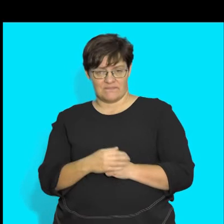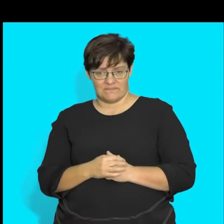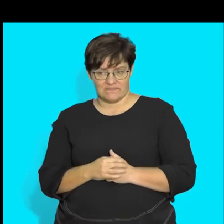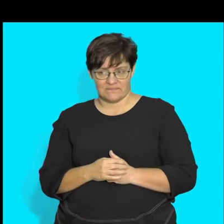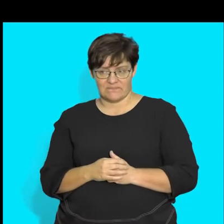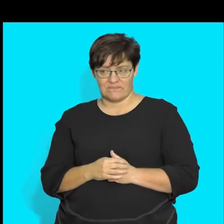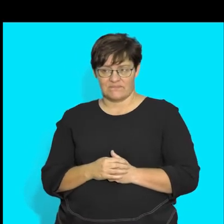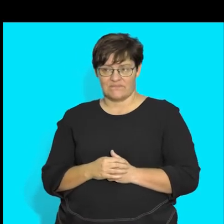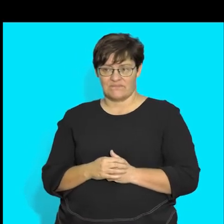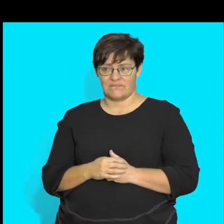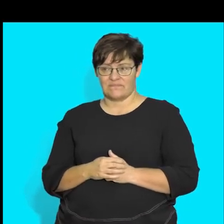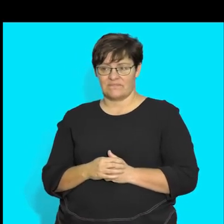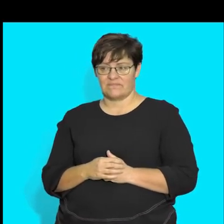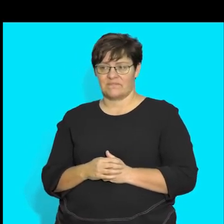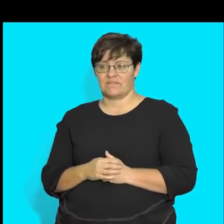2.